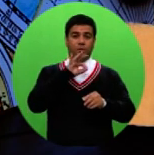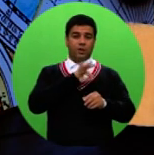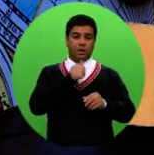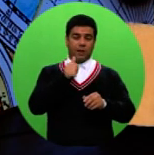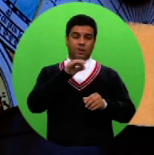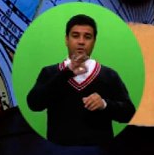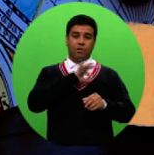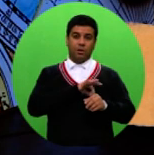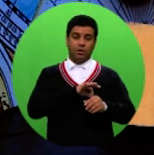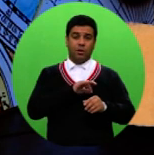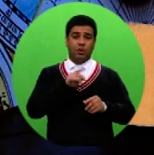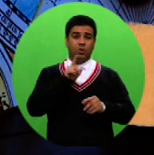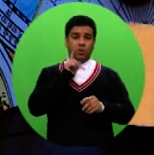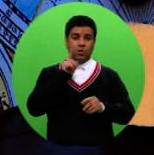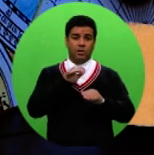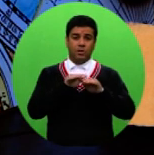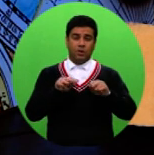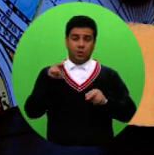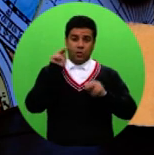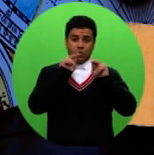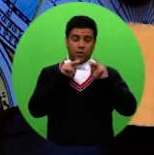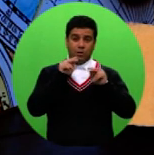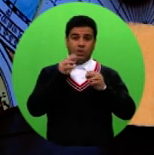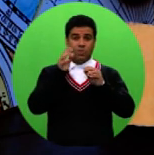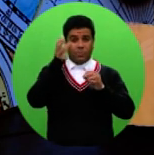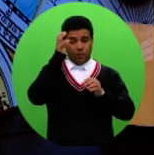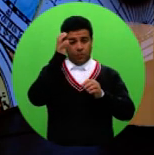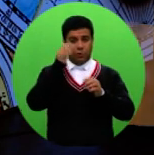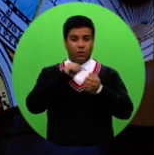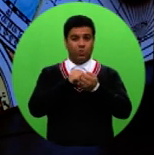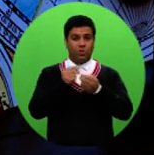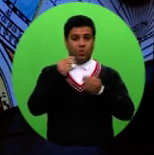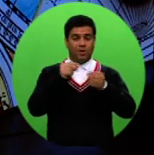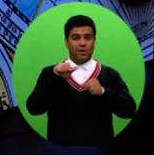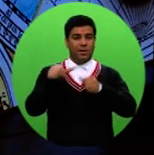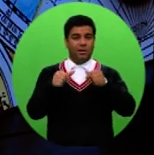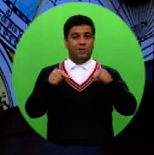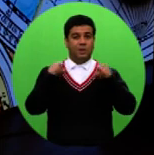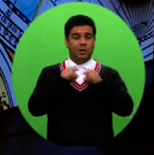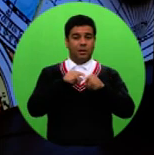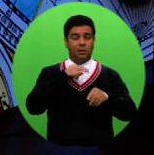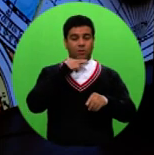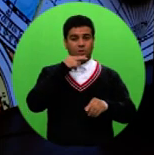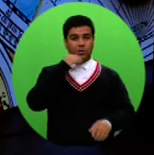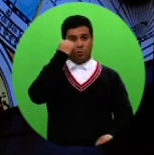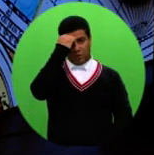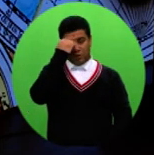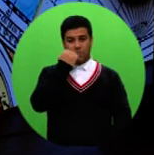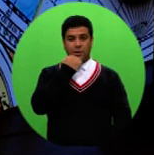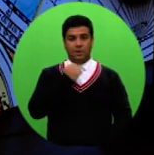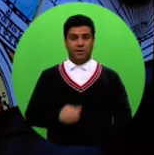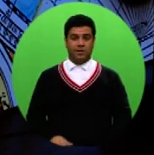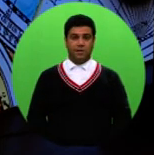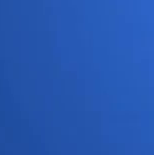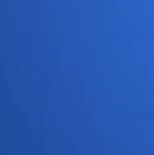sarflang. Yoshlikda o'rgangan bilim toshda o'yilgan naqshdir. E'tiboringiz uchun rahmat.